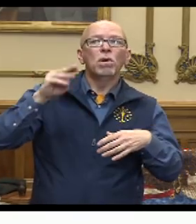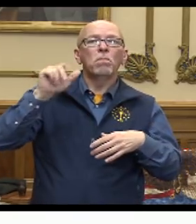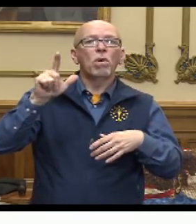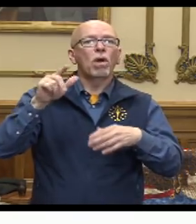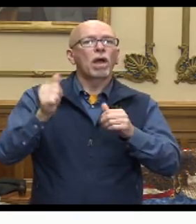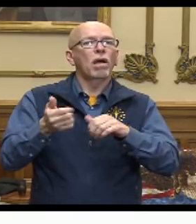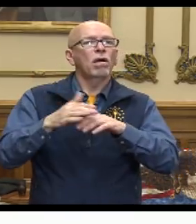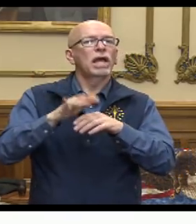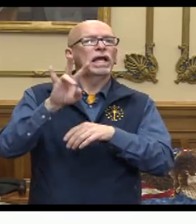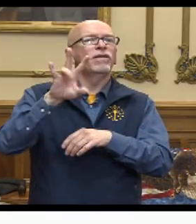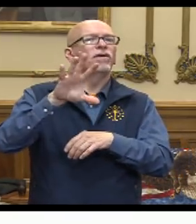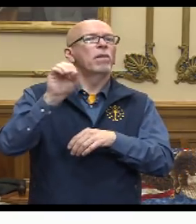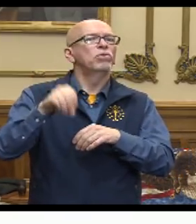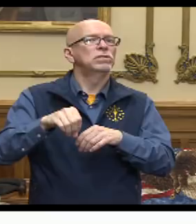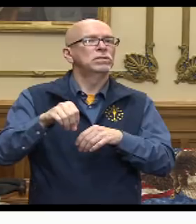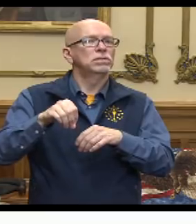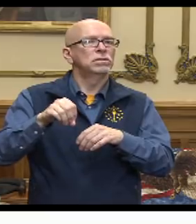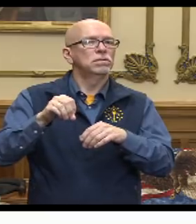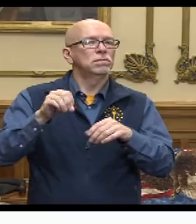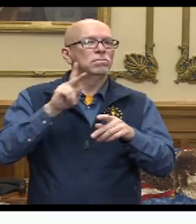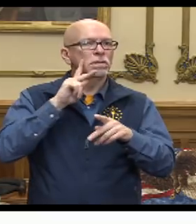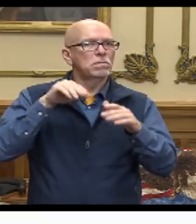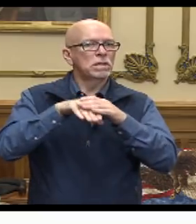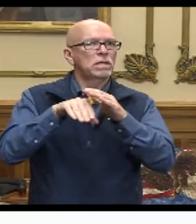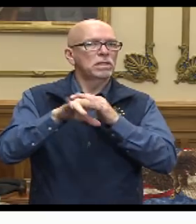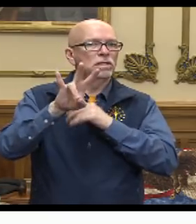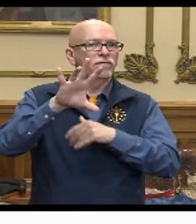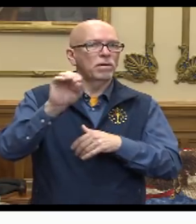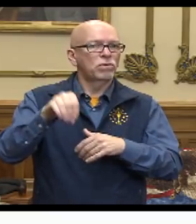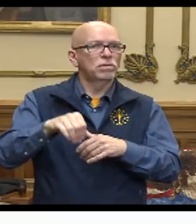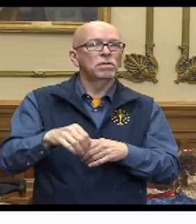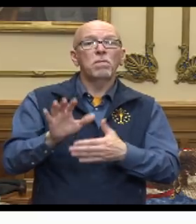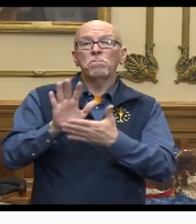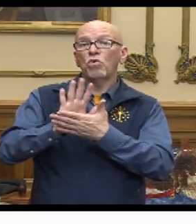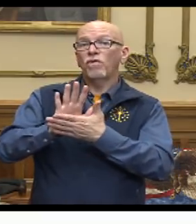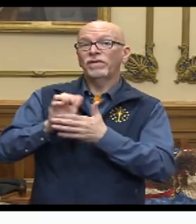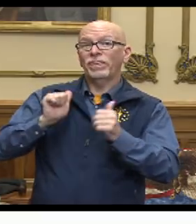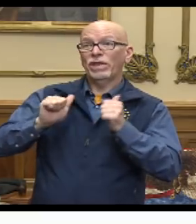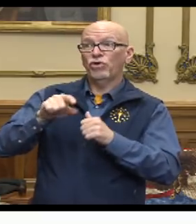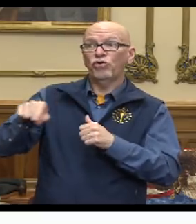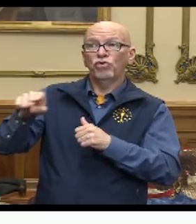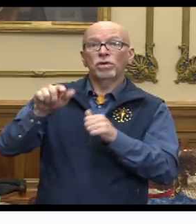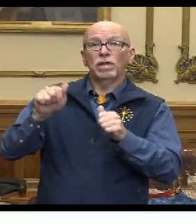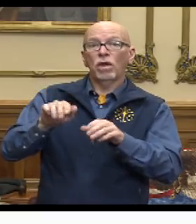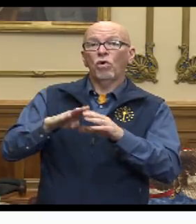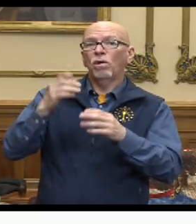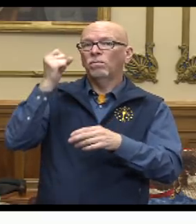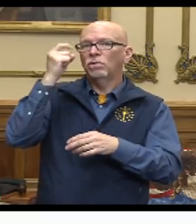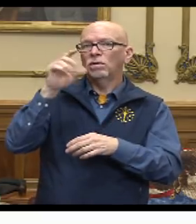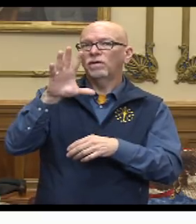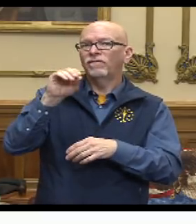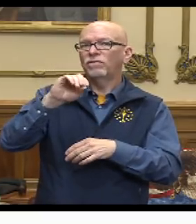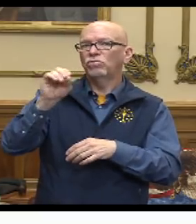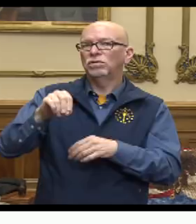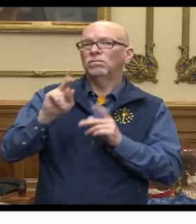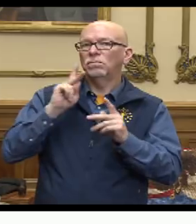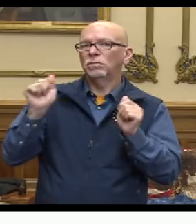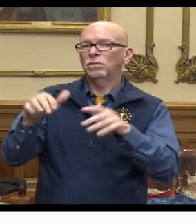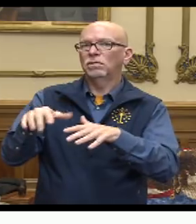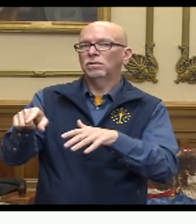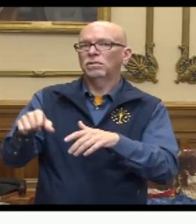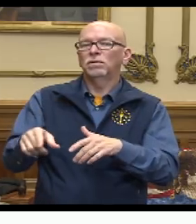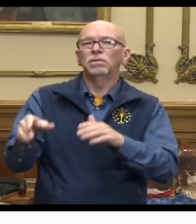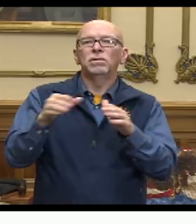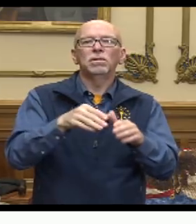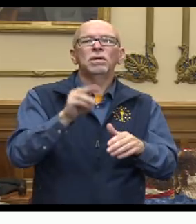up to 75% of capacity. Movie theaters may open at 50% capacity. And